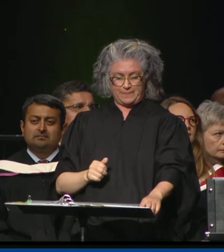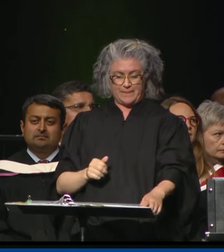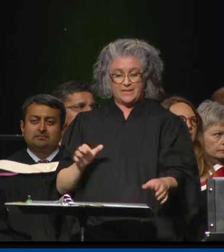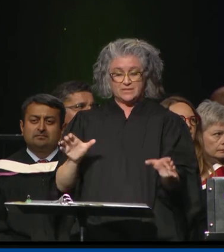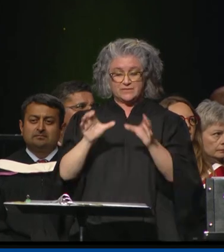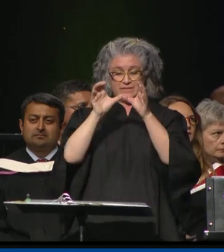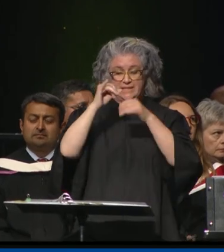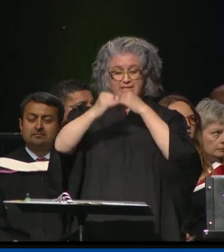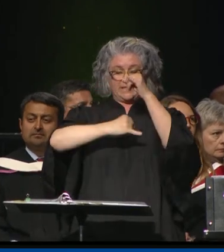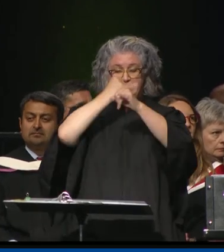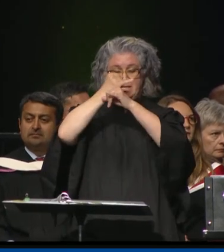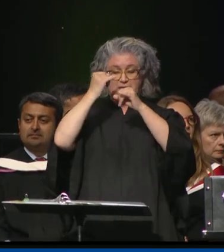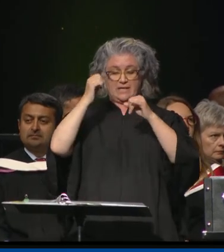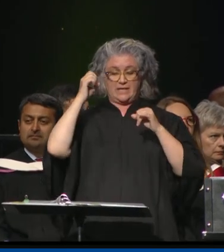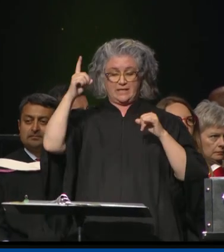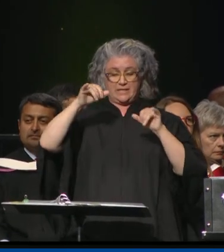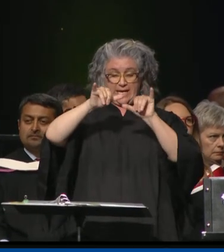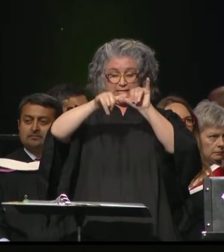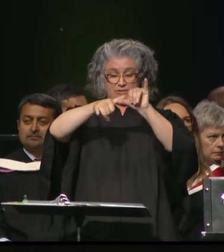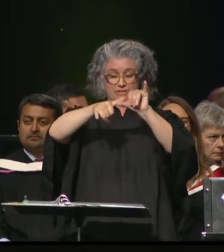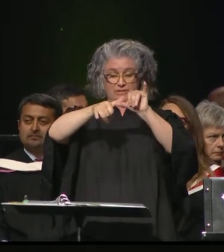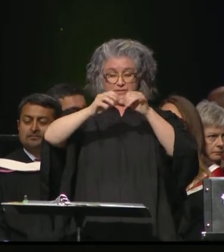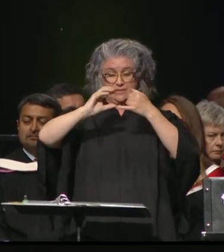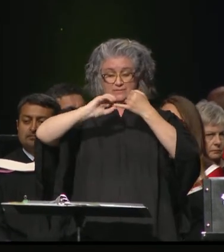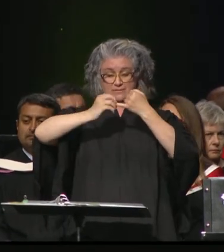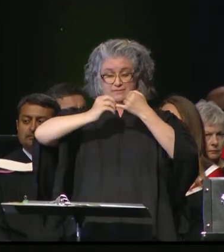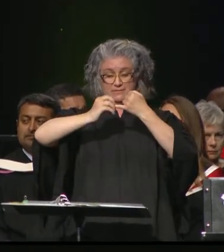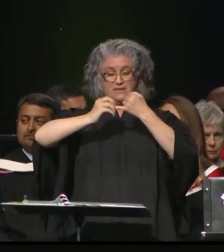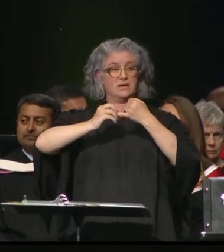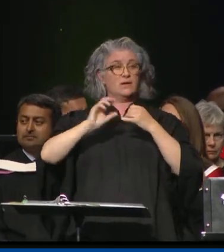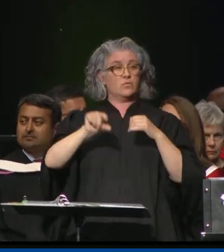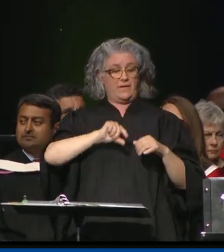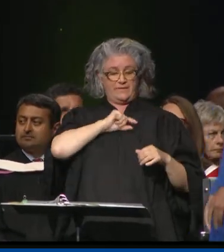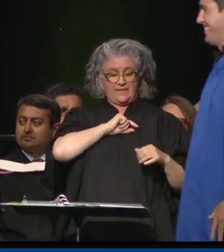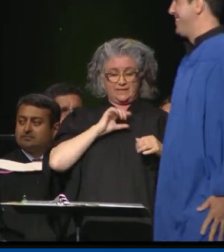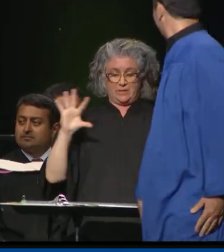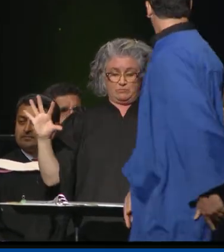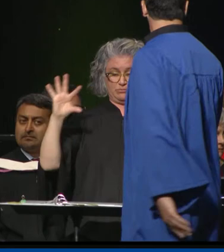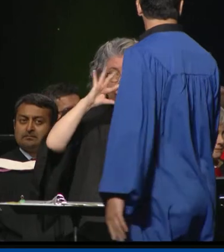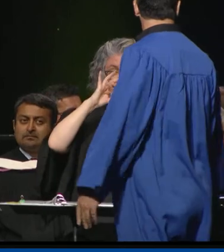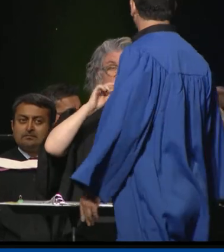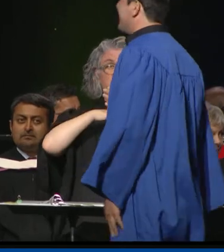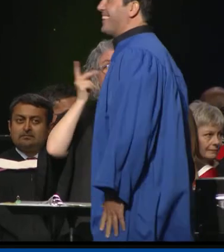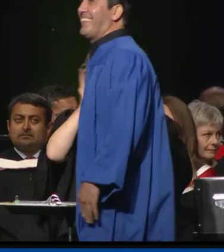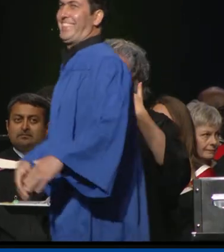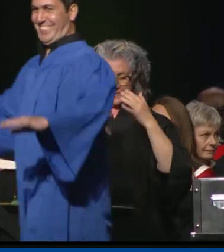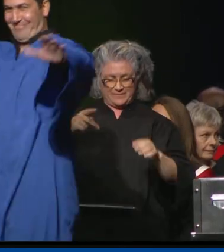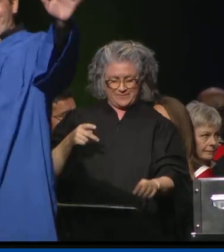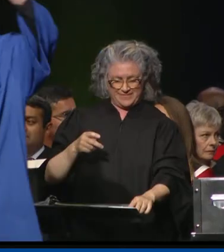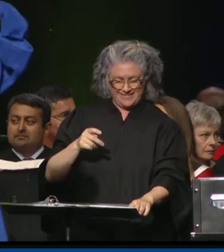Certificate in Internationally Educated Engineers Qualification Bridging Program, Ahmed Al-Halbuni.